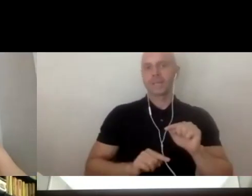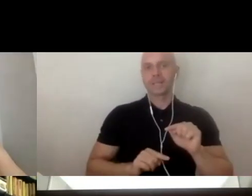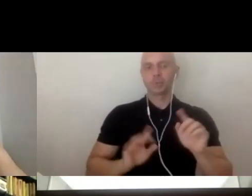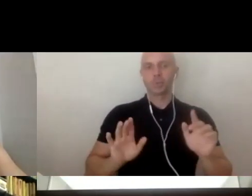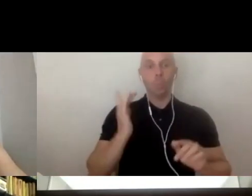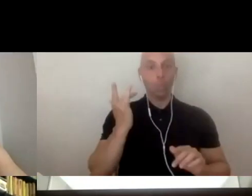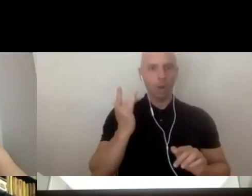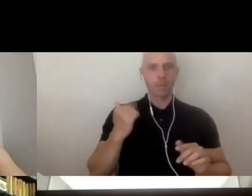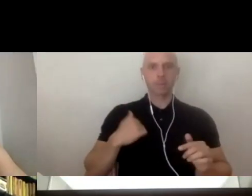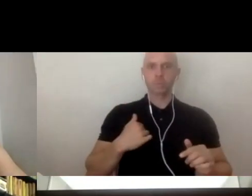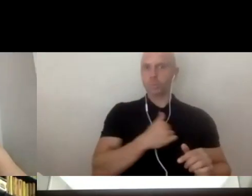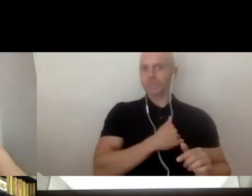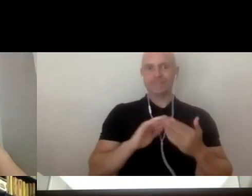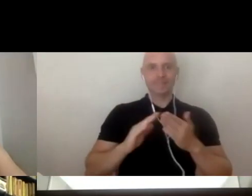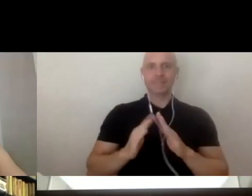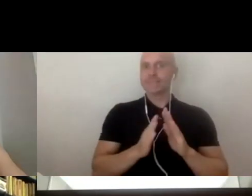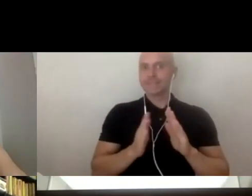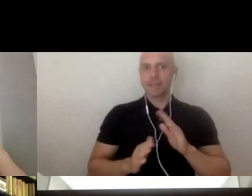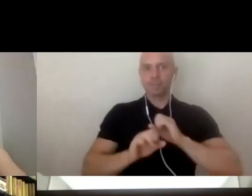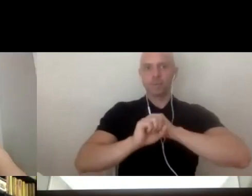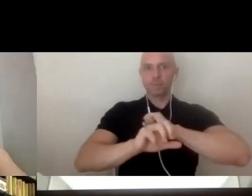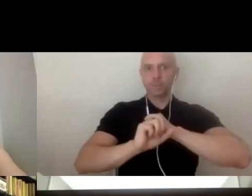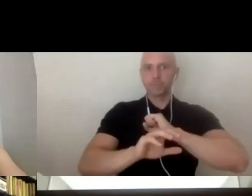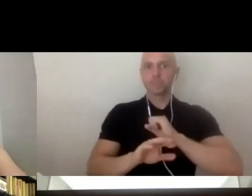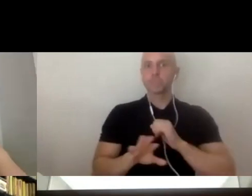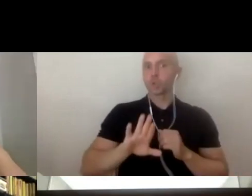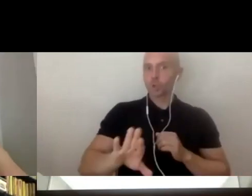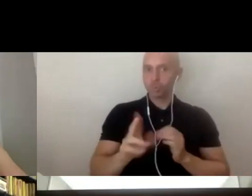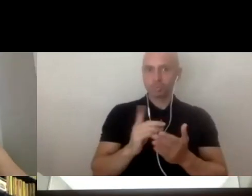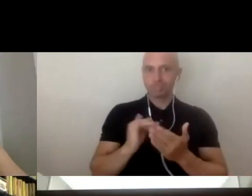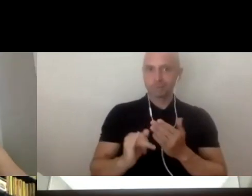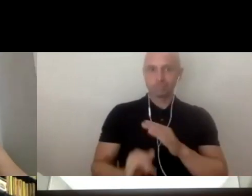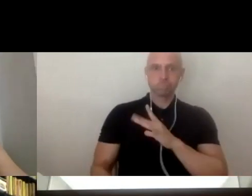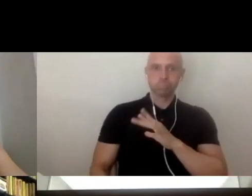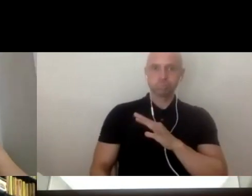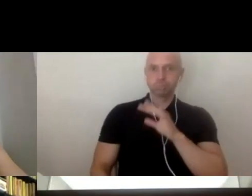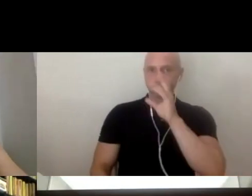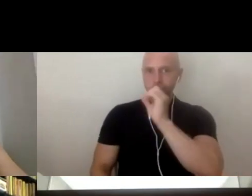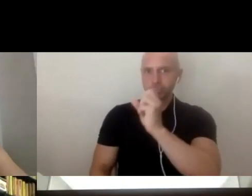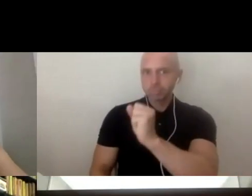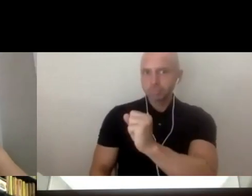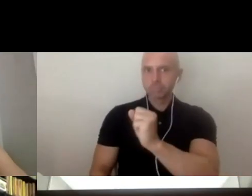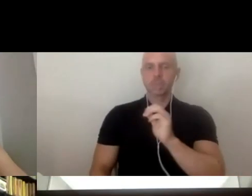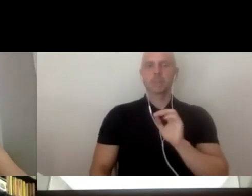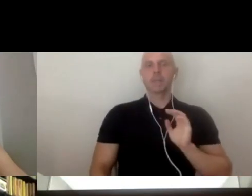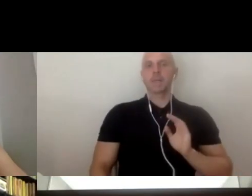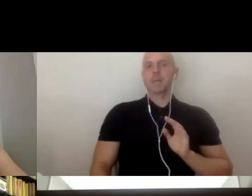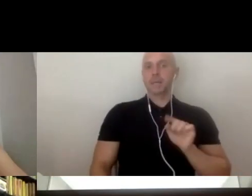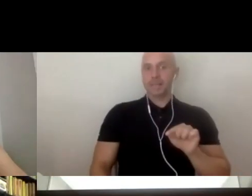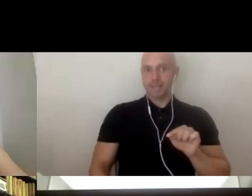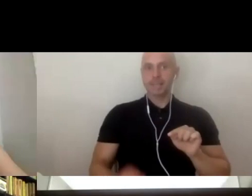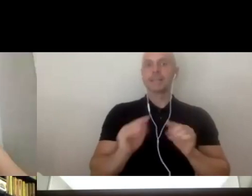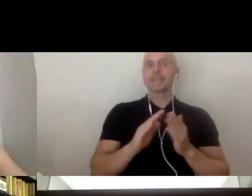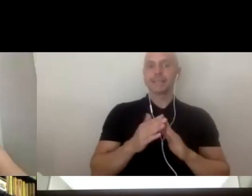for special projects like what you're doing, which sounds absolutely fascinating, the city is putting out a weekly newsletter called